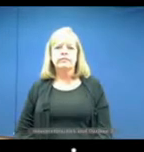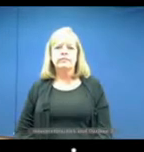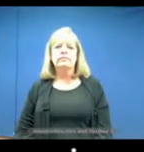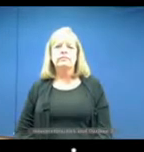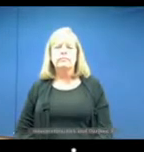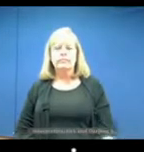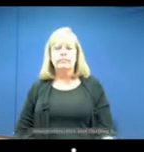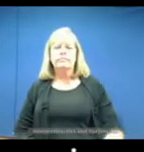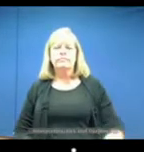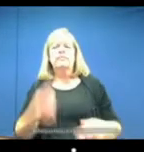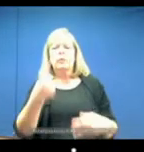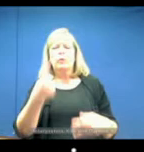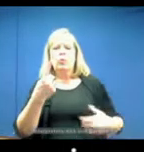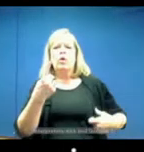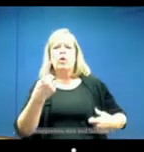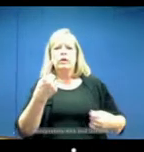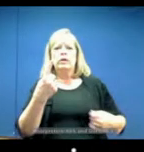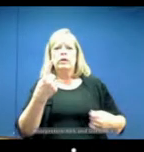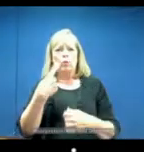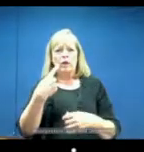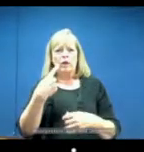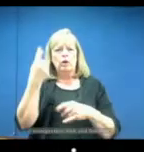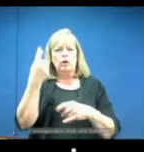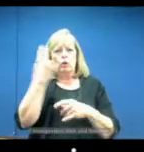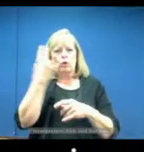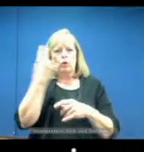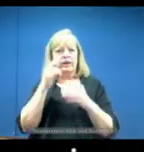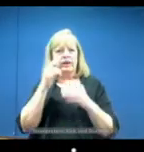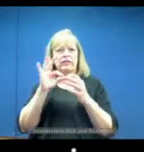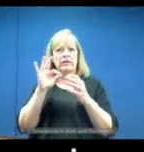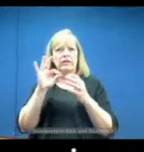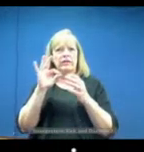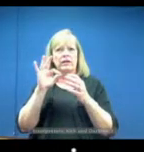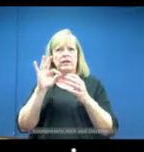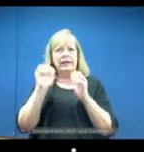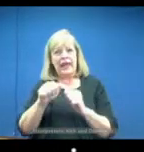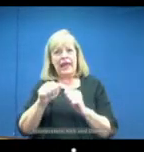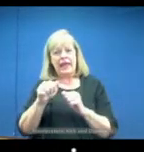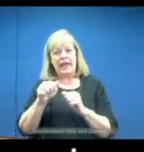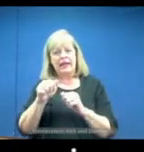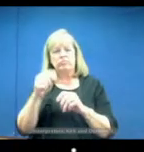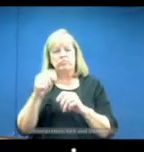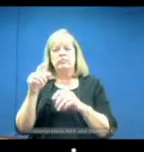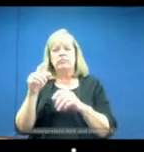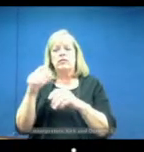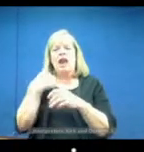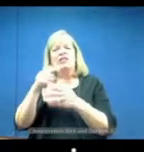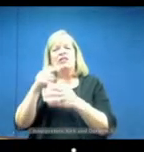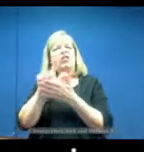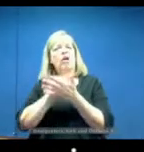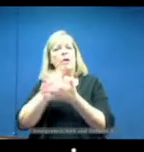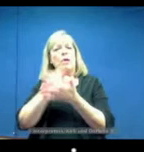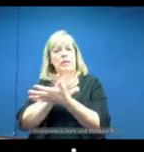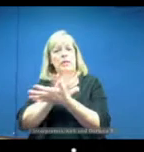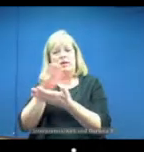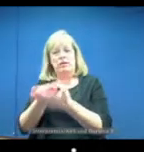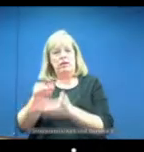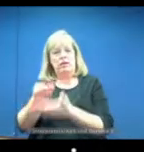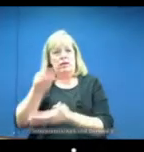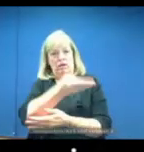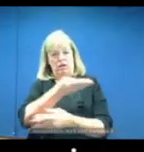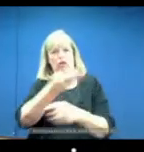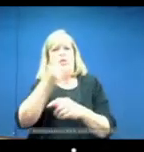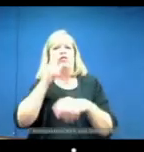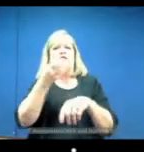There's a question about whether a spouse can be served with a subpoena to testify for the state